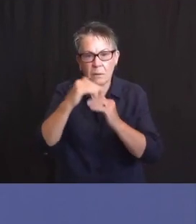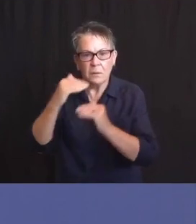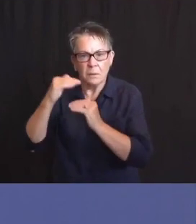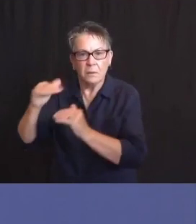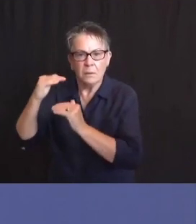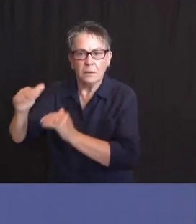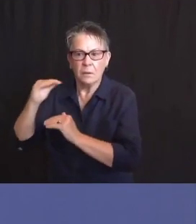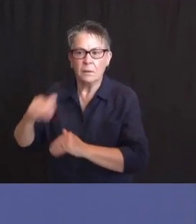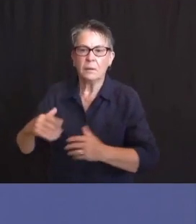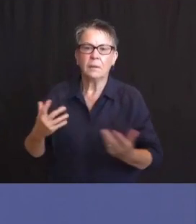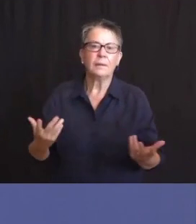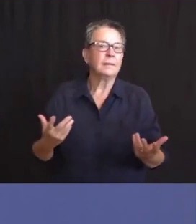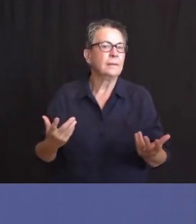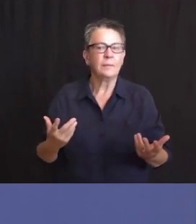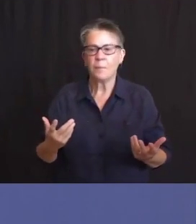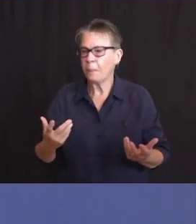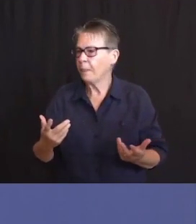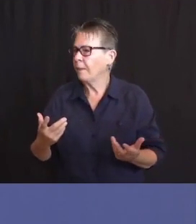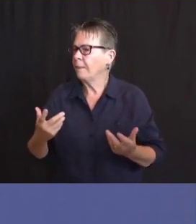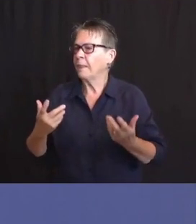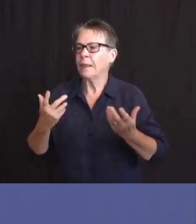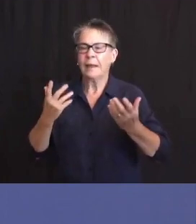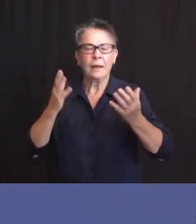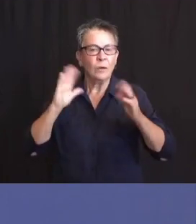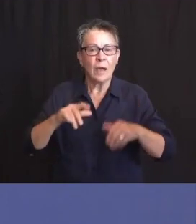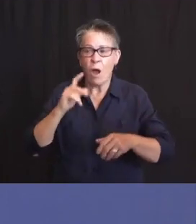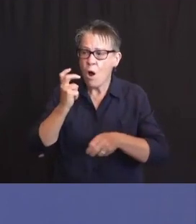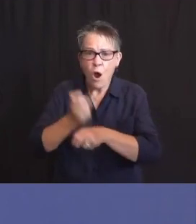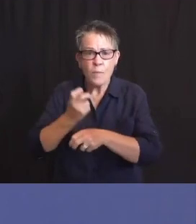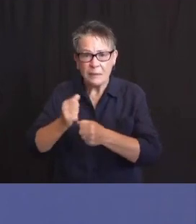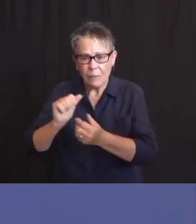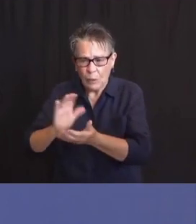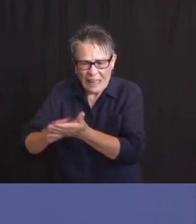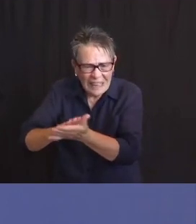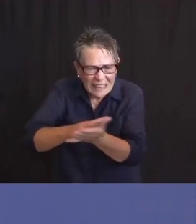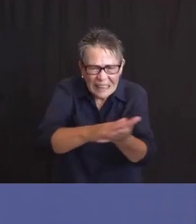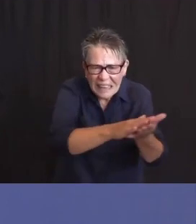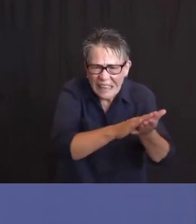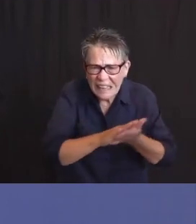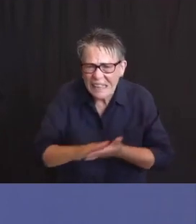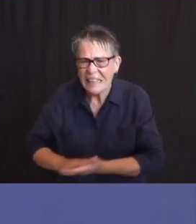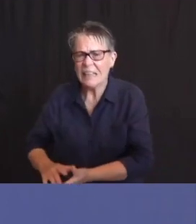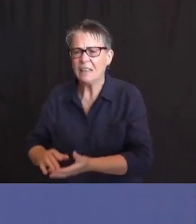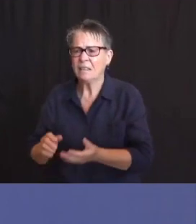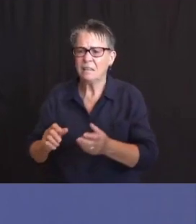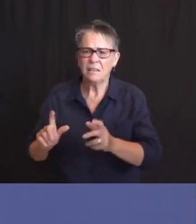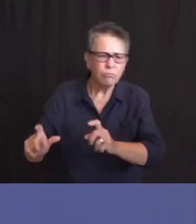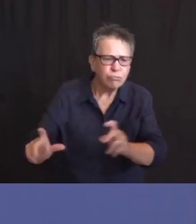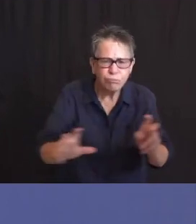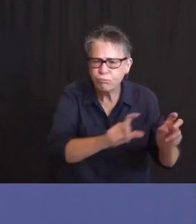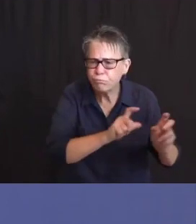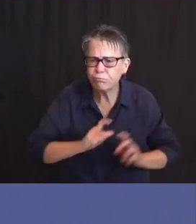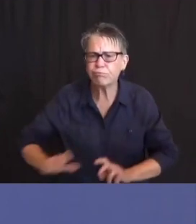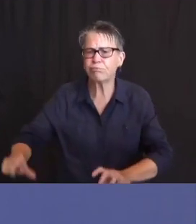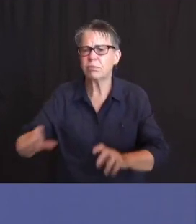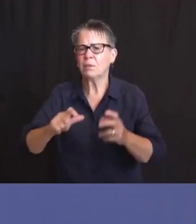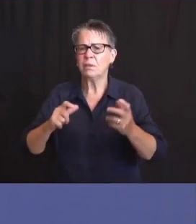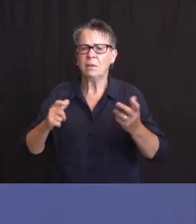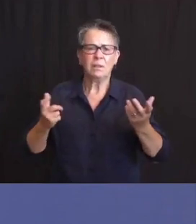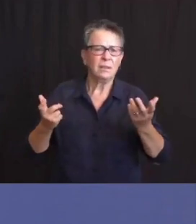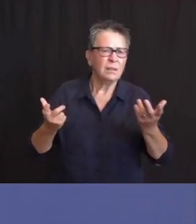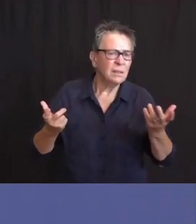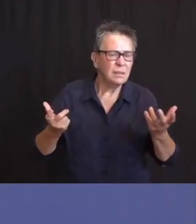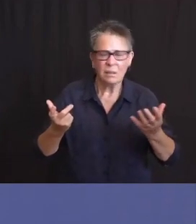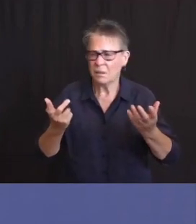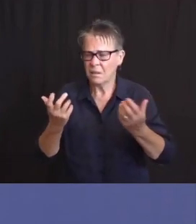hygiene, and liquor bar service only to the table as opposed to any gathering around the bar. So yes, the answer is when we do get there on gyms, and I